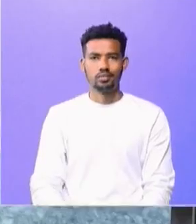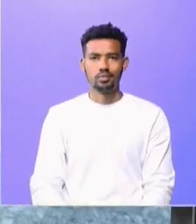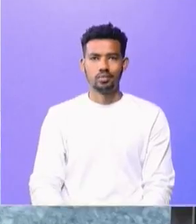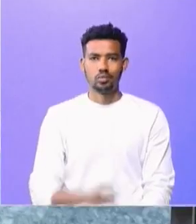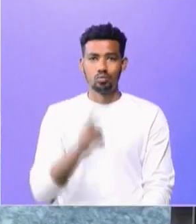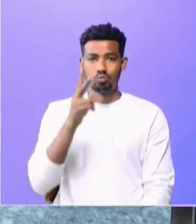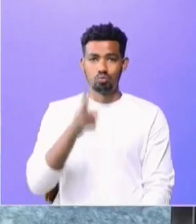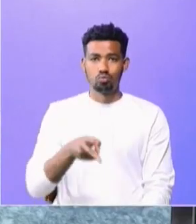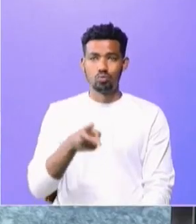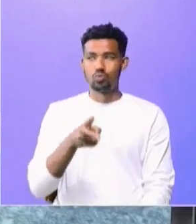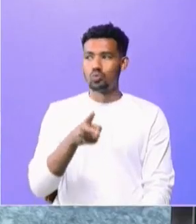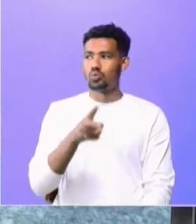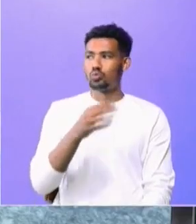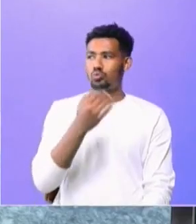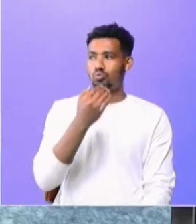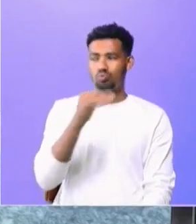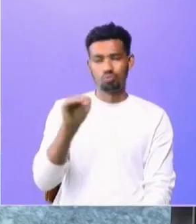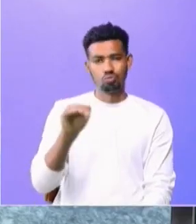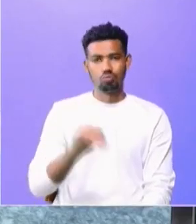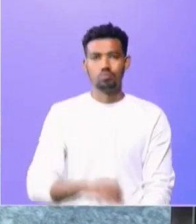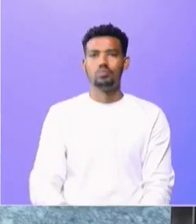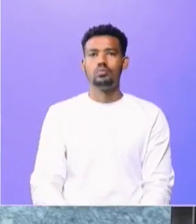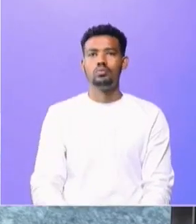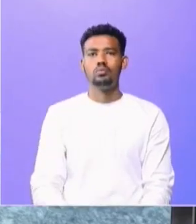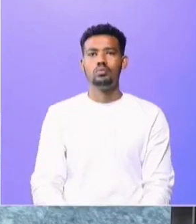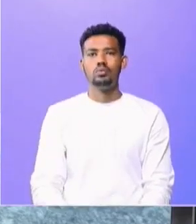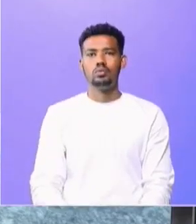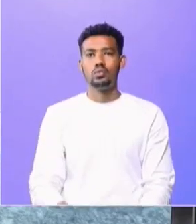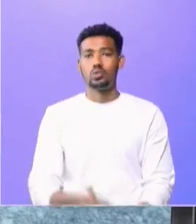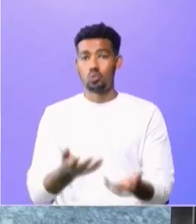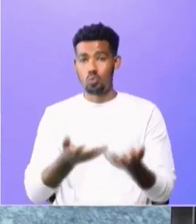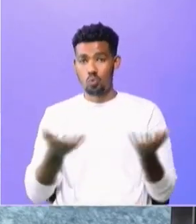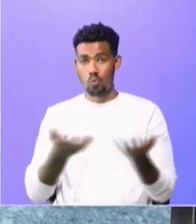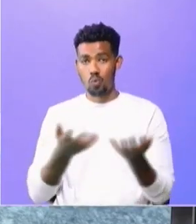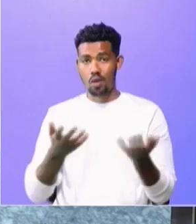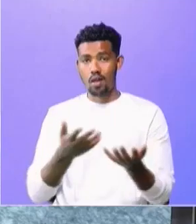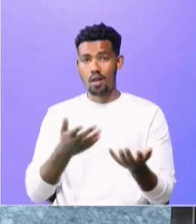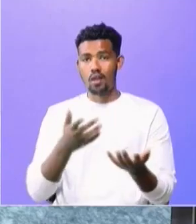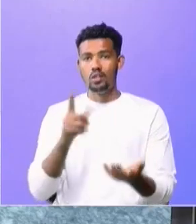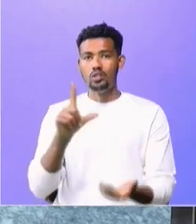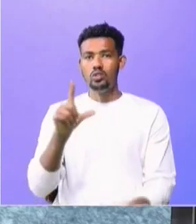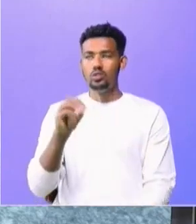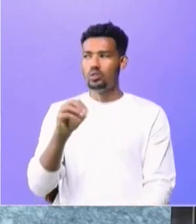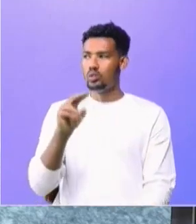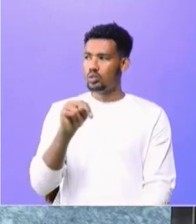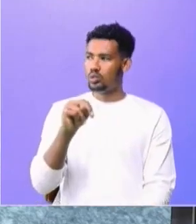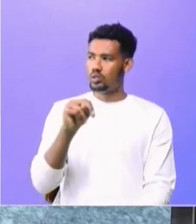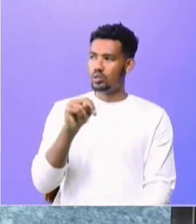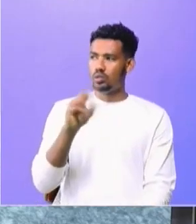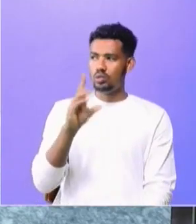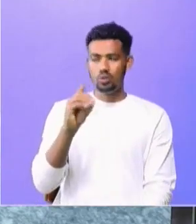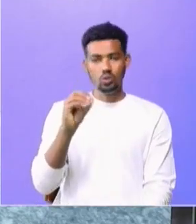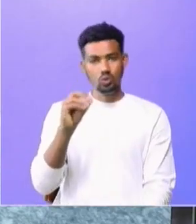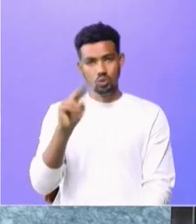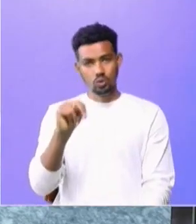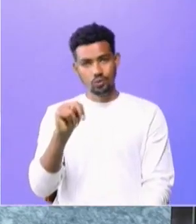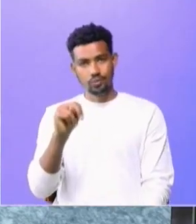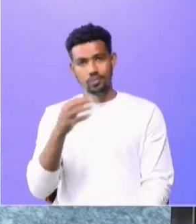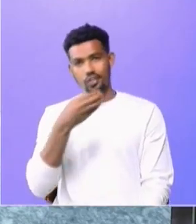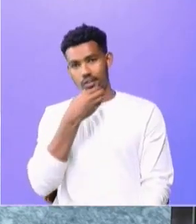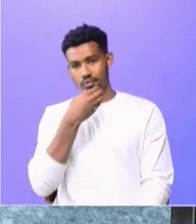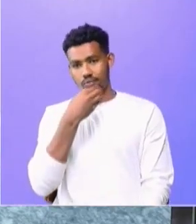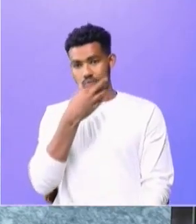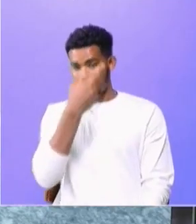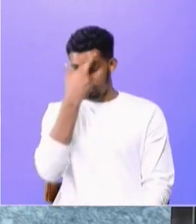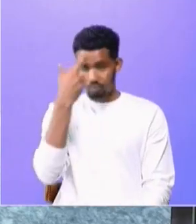Let us meet at 2:30 at London Cafe. It means it's a very specific time because there